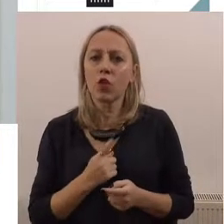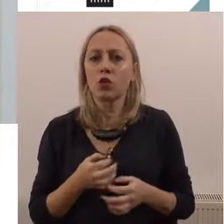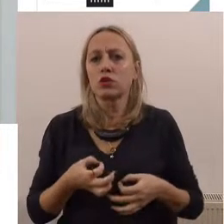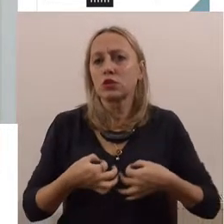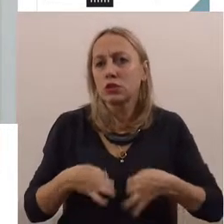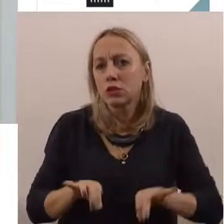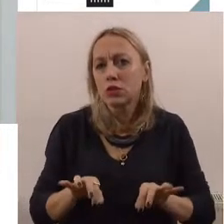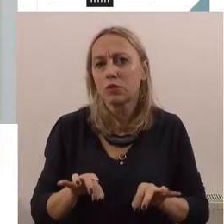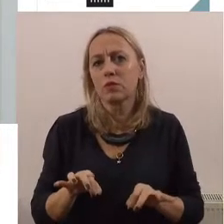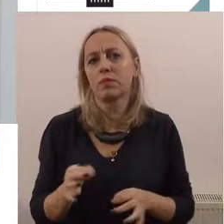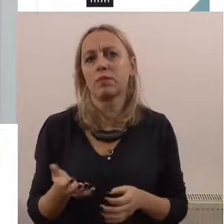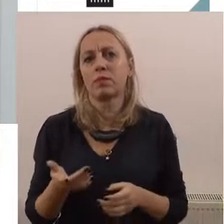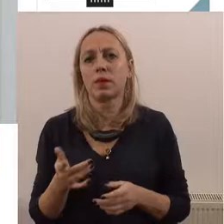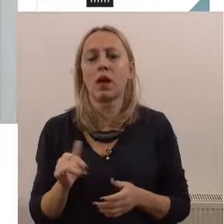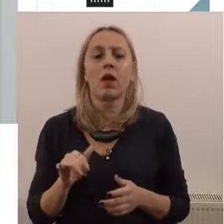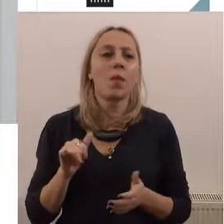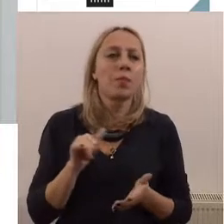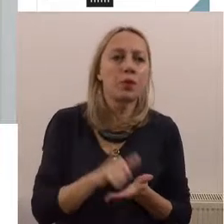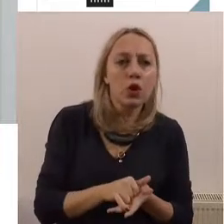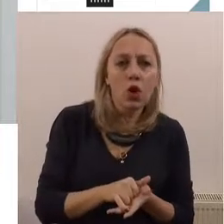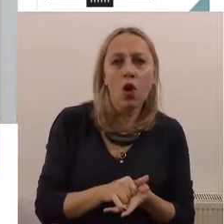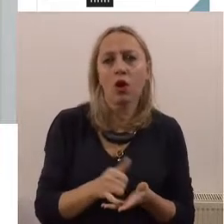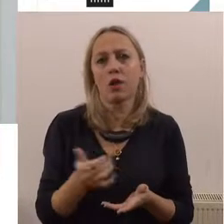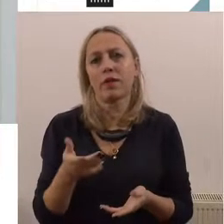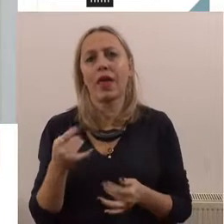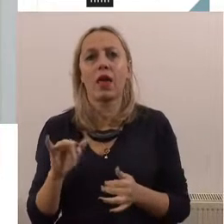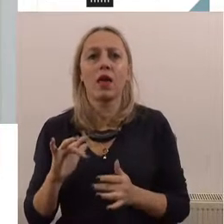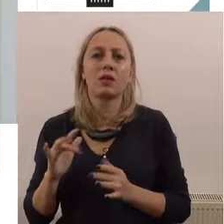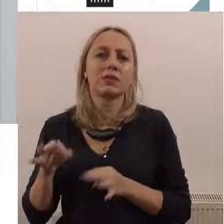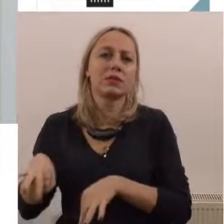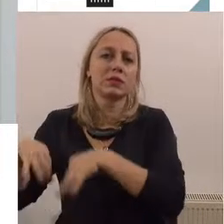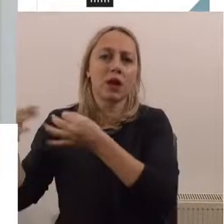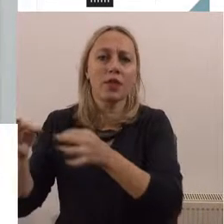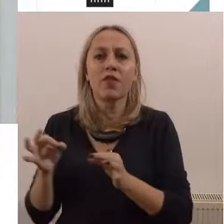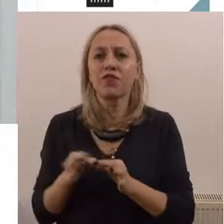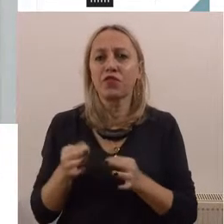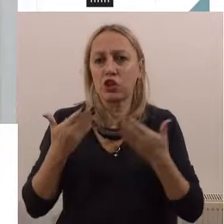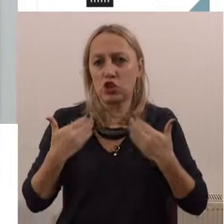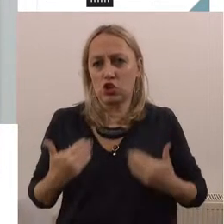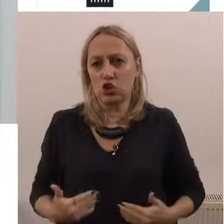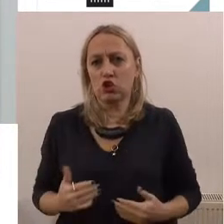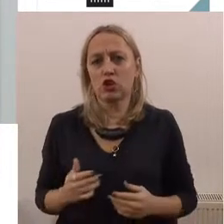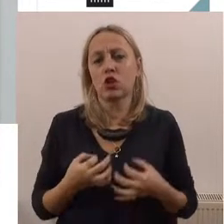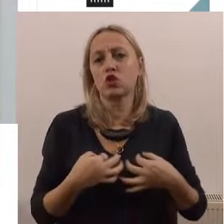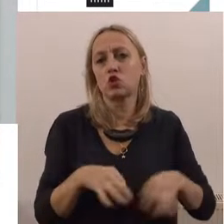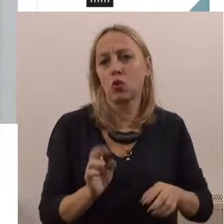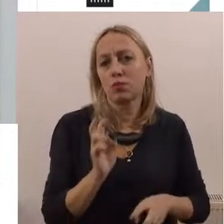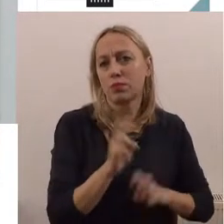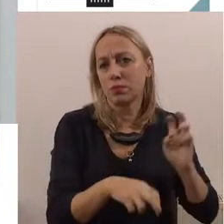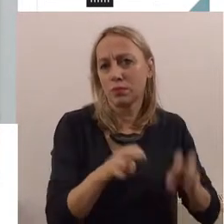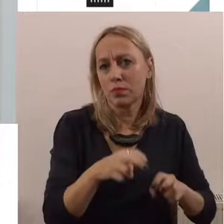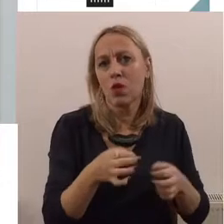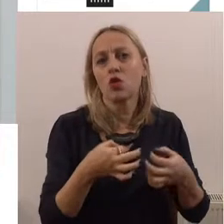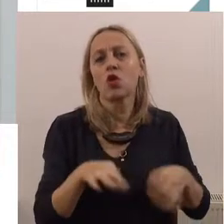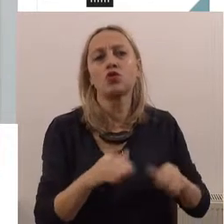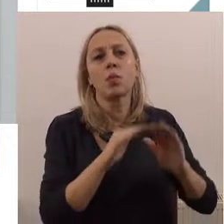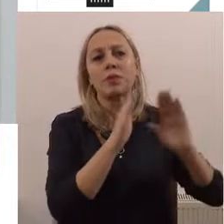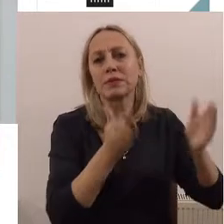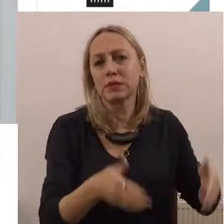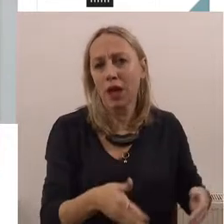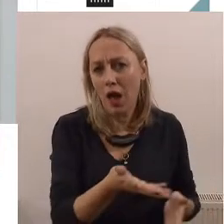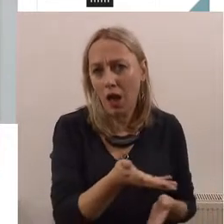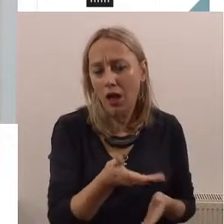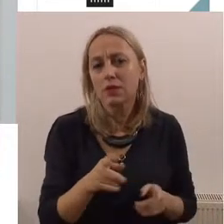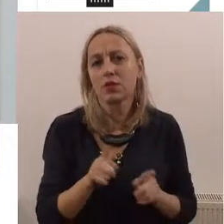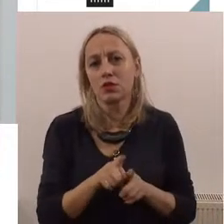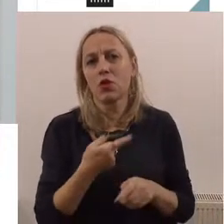the way they present their collection. Digital accessibility, the accessibility of the website and the app accessibility, the